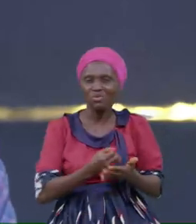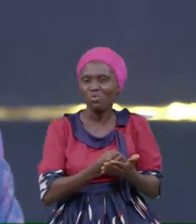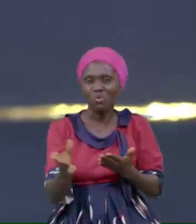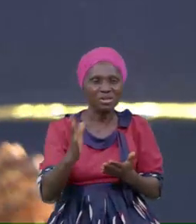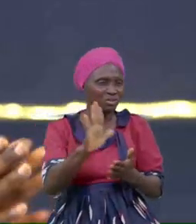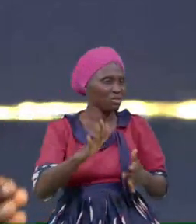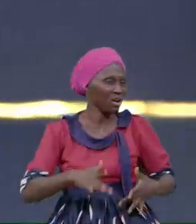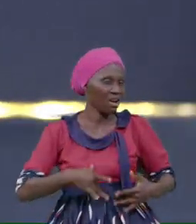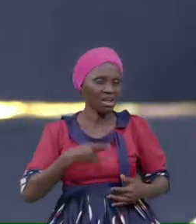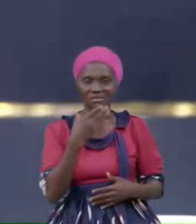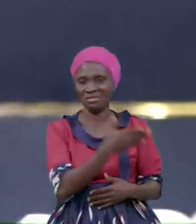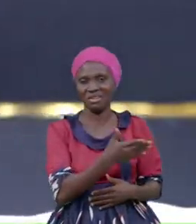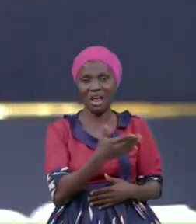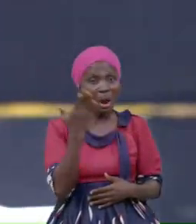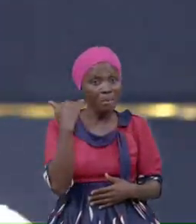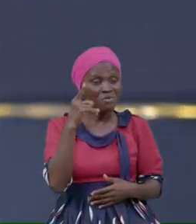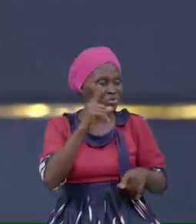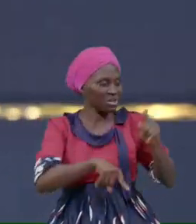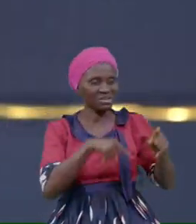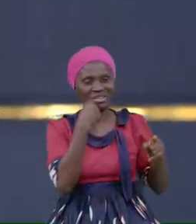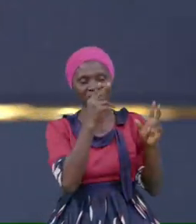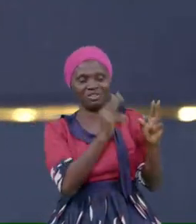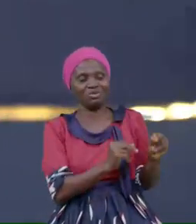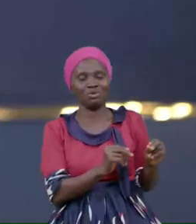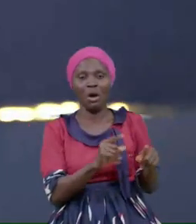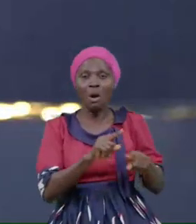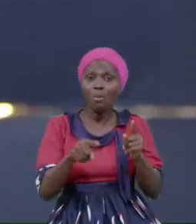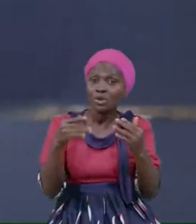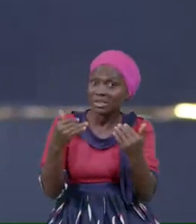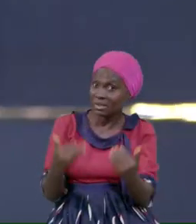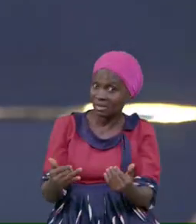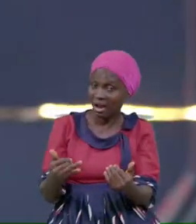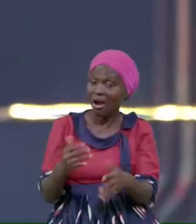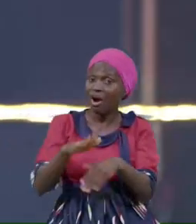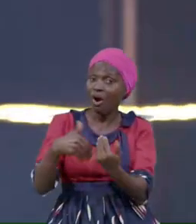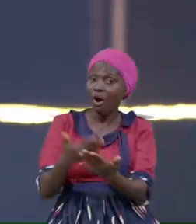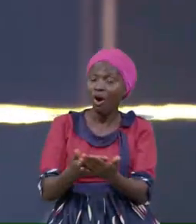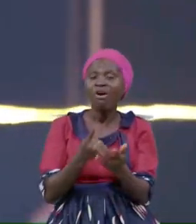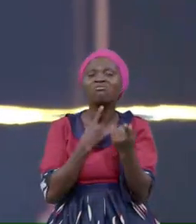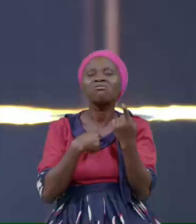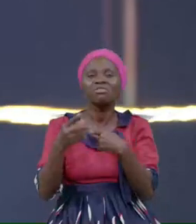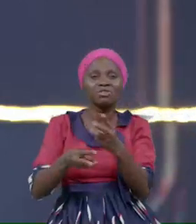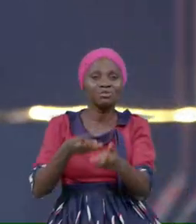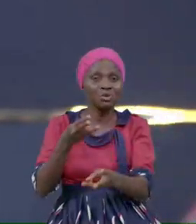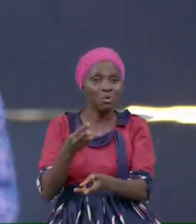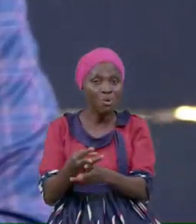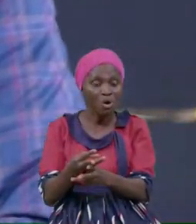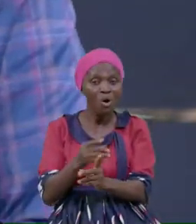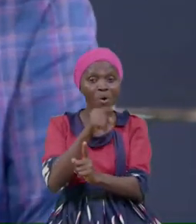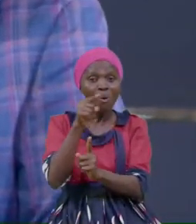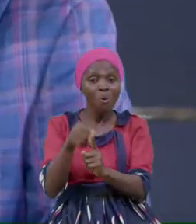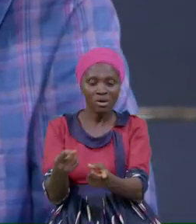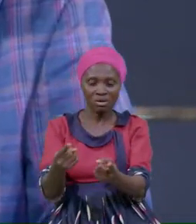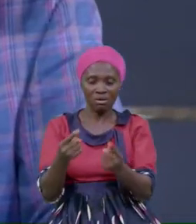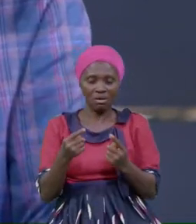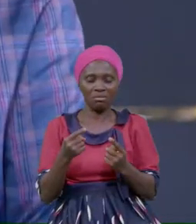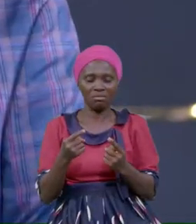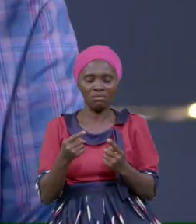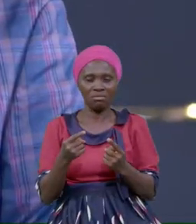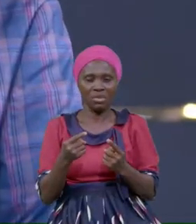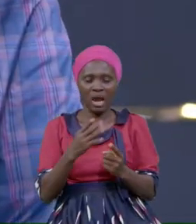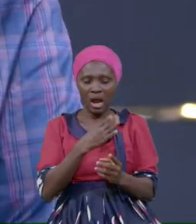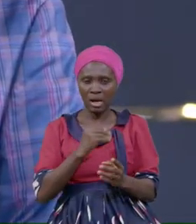say no. But now, all the lust of the world will come. And your friends will say, hi,